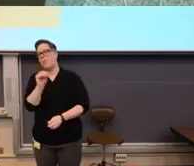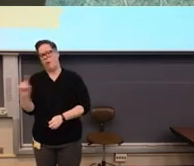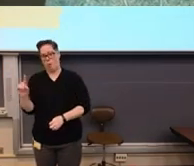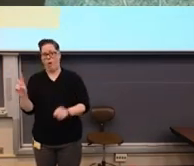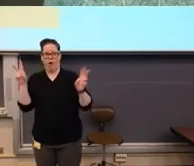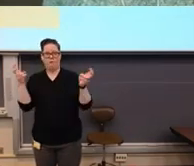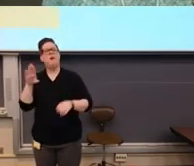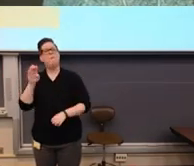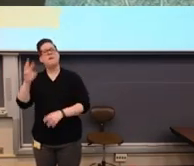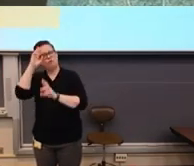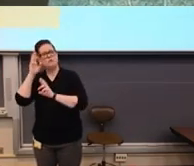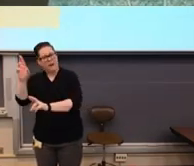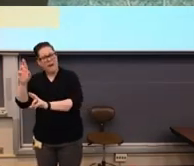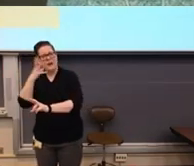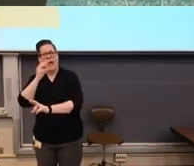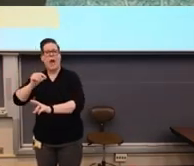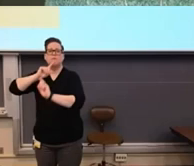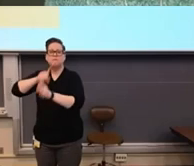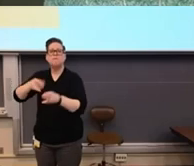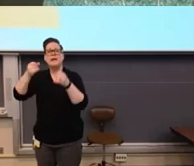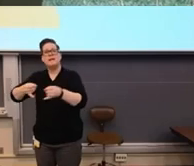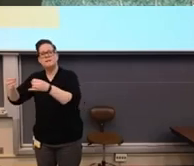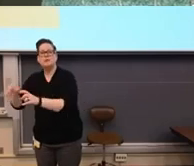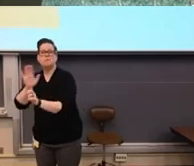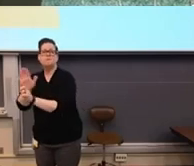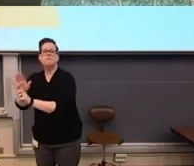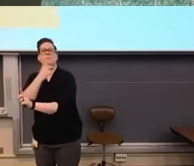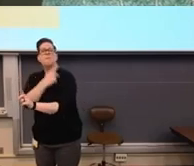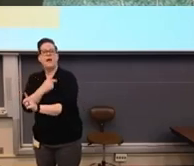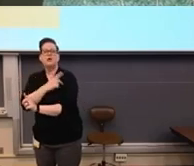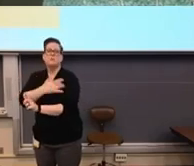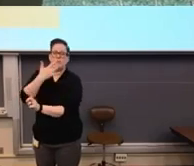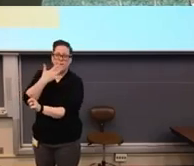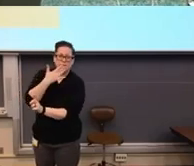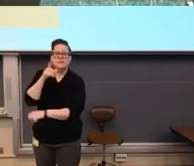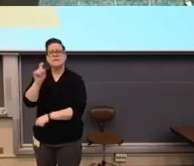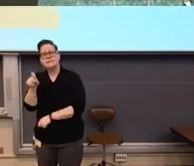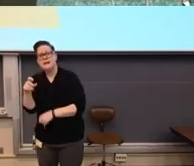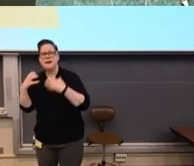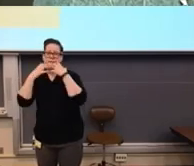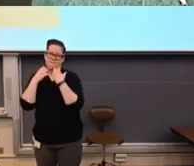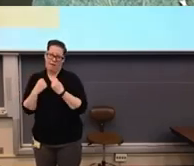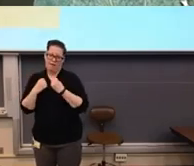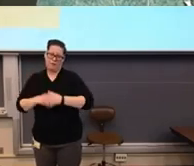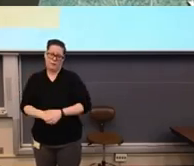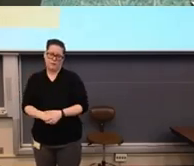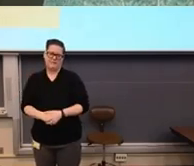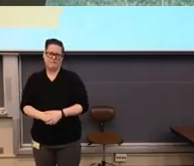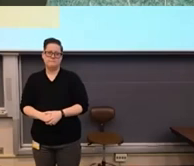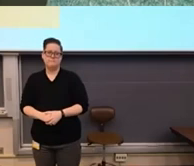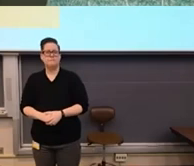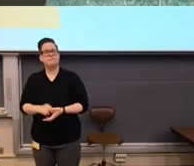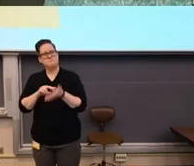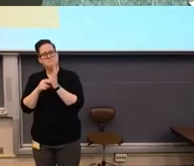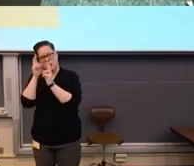being respectful of and responsive to individual patient preferences, needs, and values. And it's about